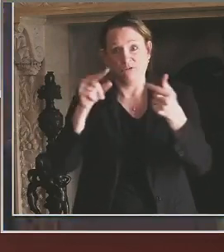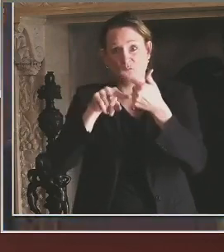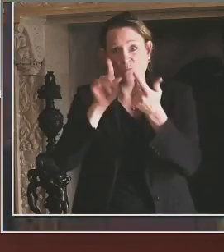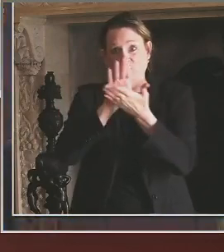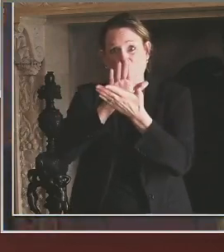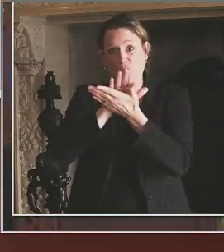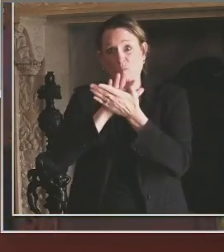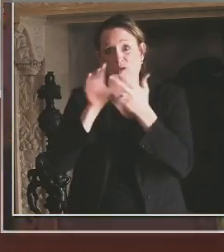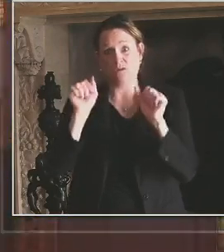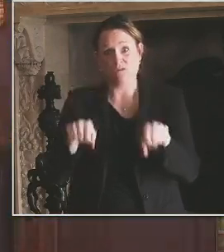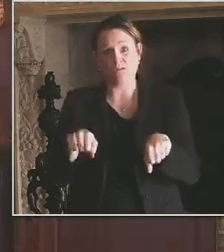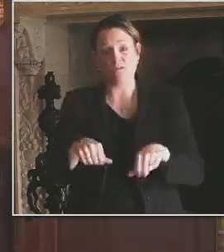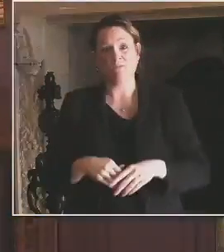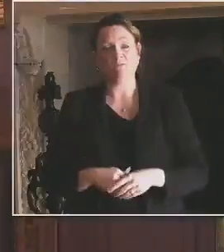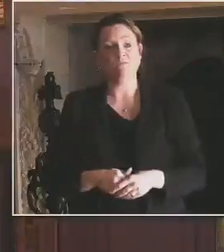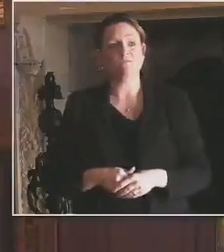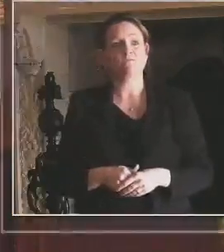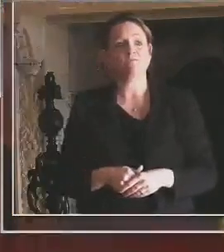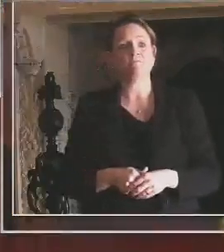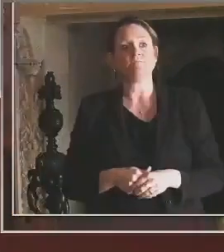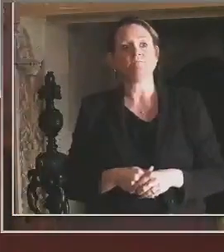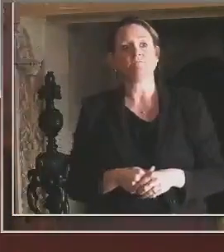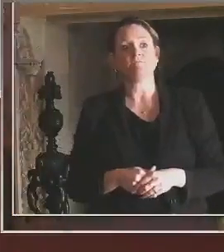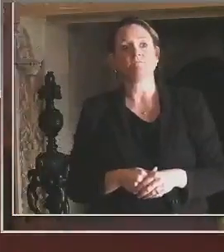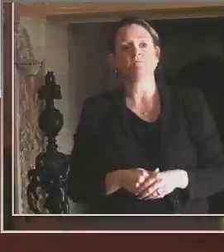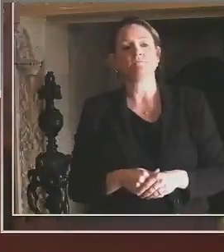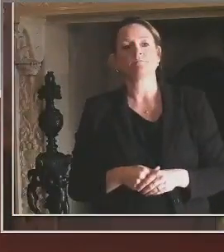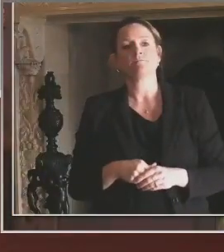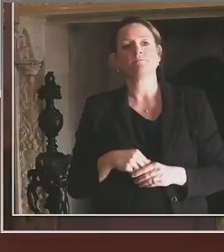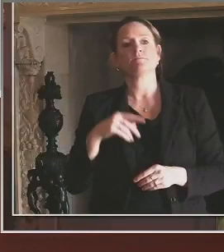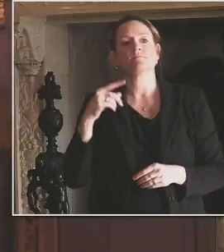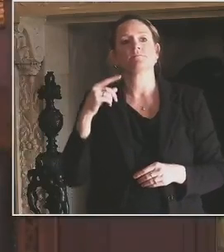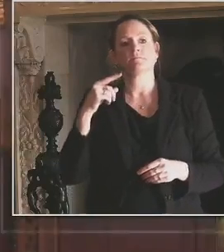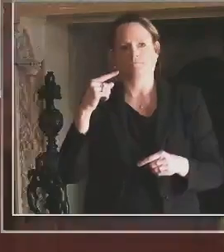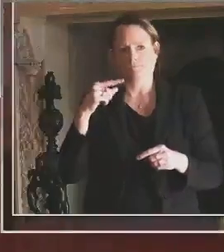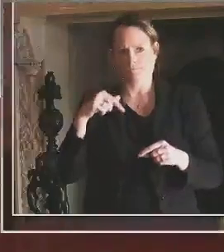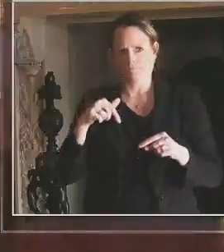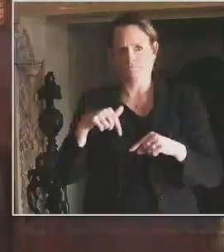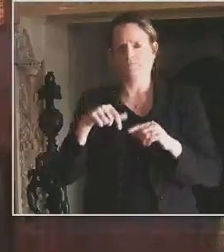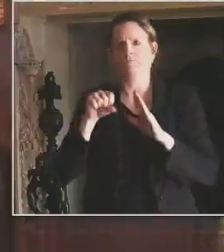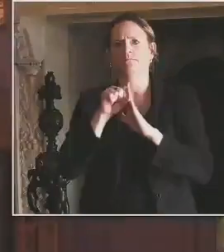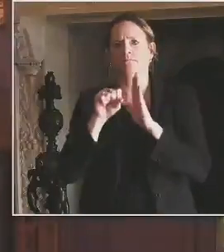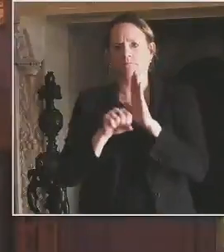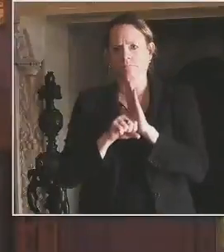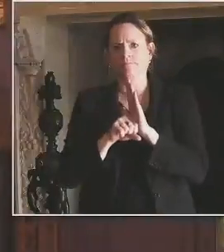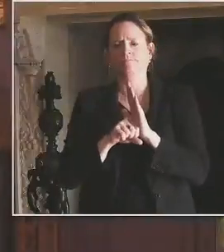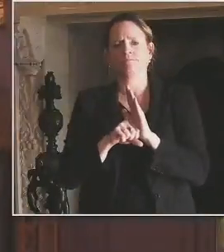the amount of state aid going to school districts in the budget for